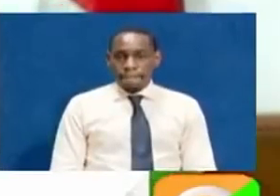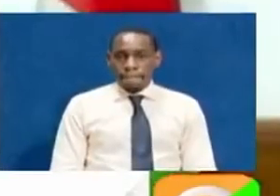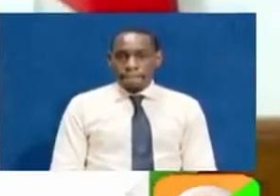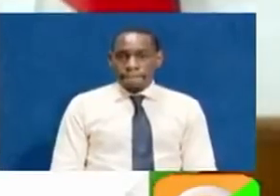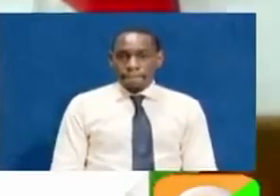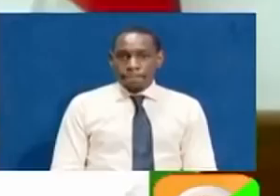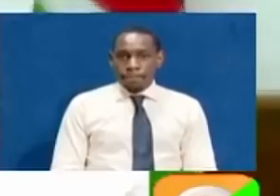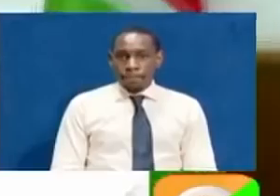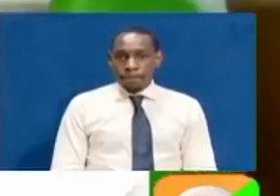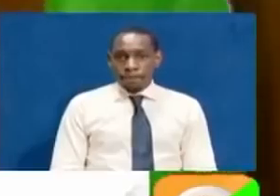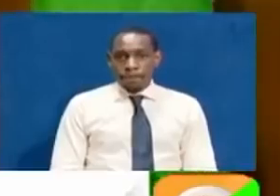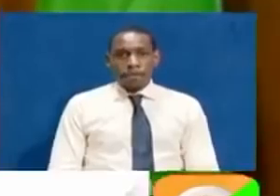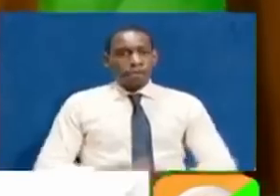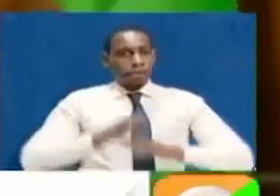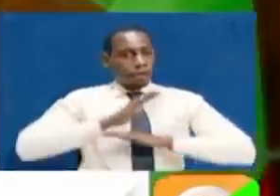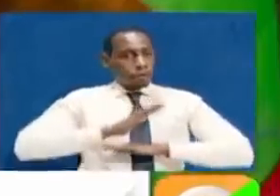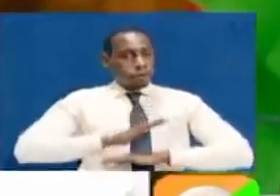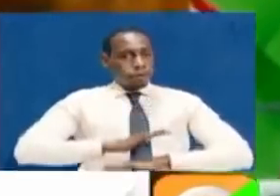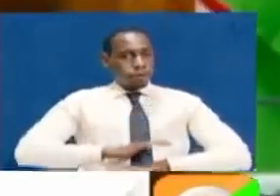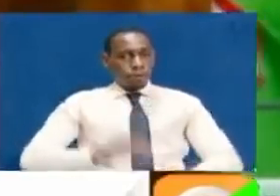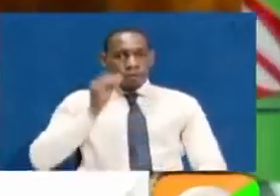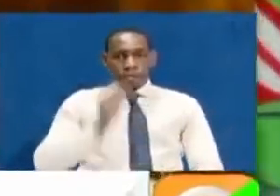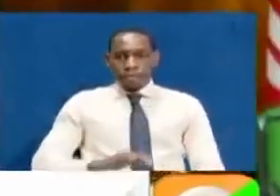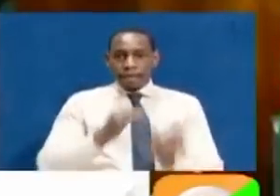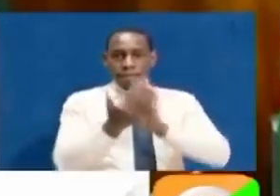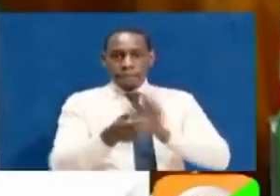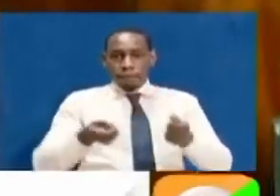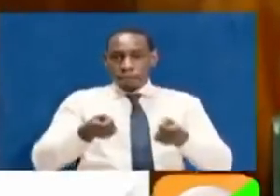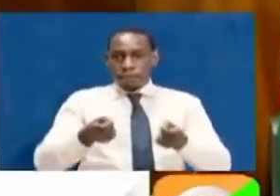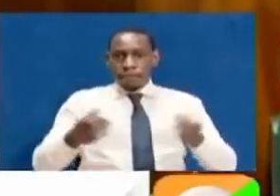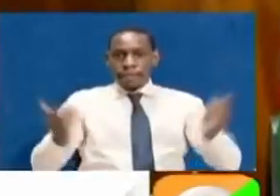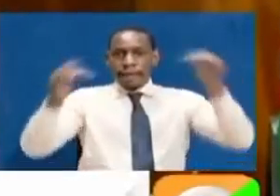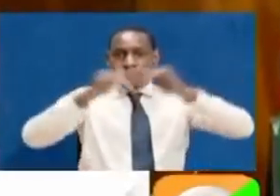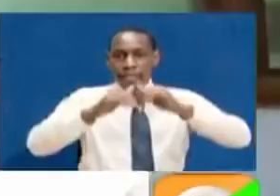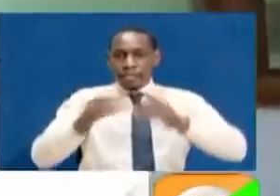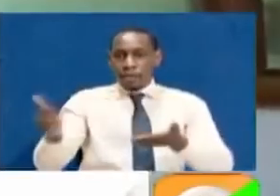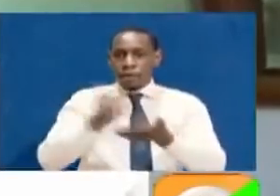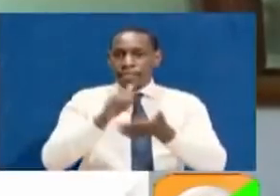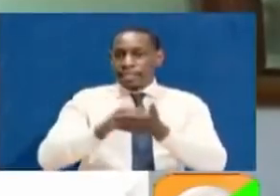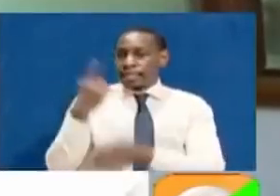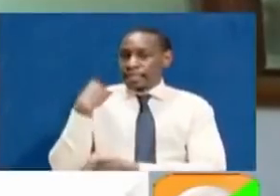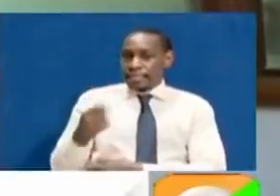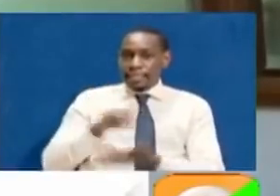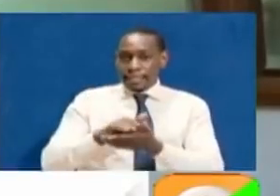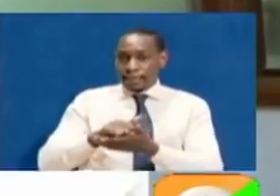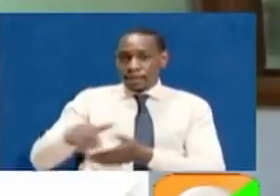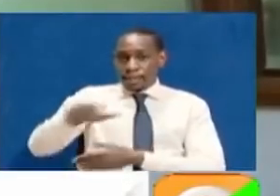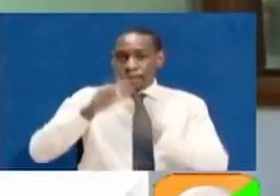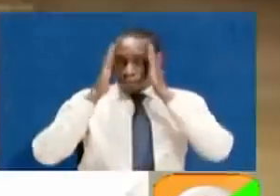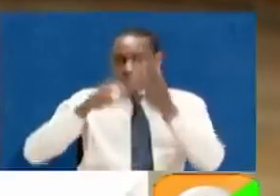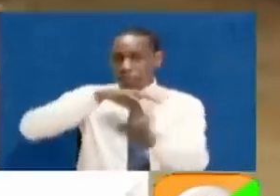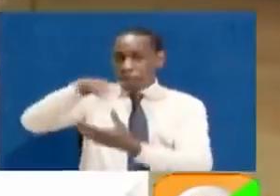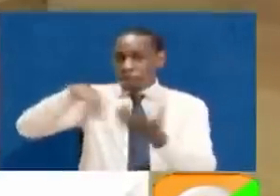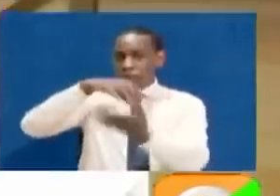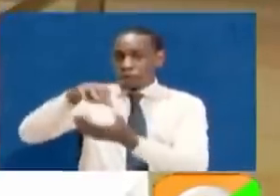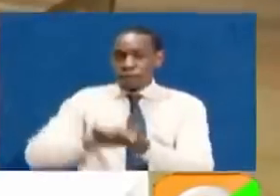In her element, a cool and collected speaker approached the press conference table in an office that has recently been the center of chaotic